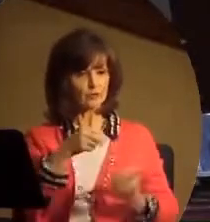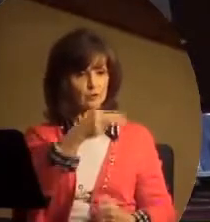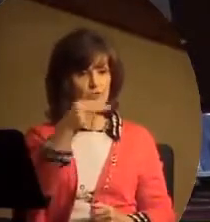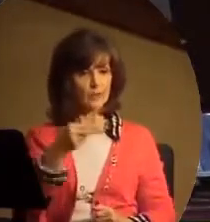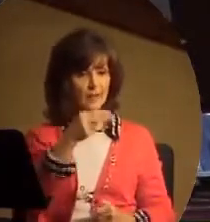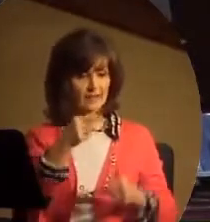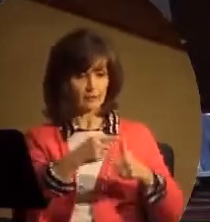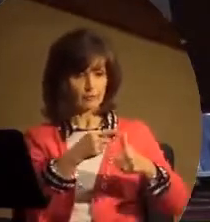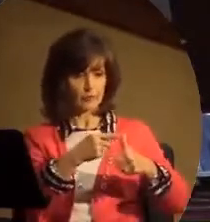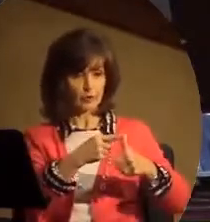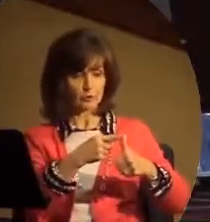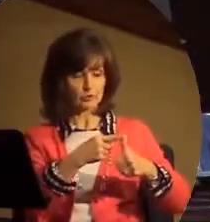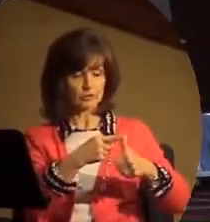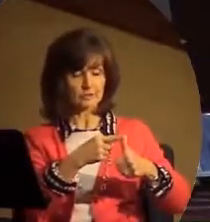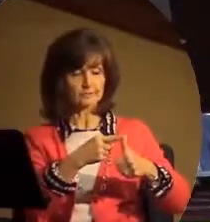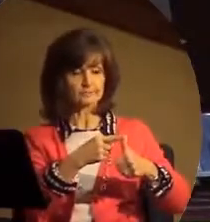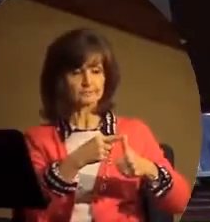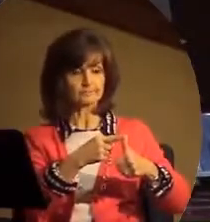number one,